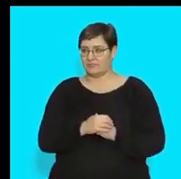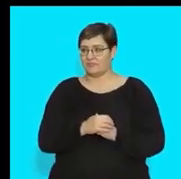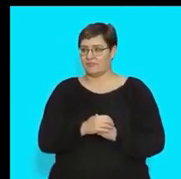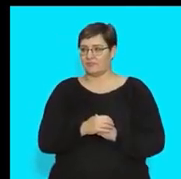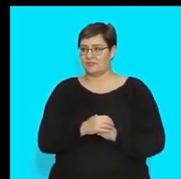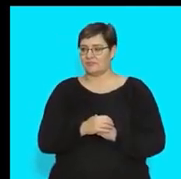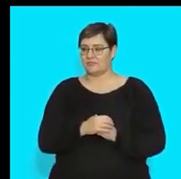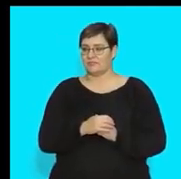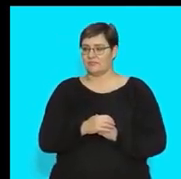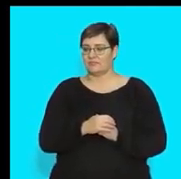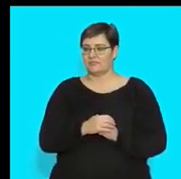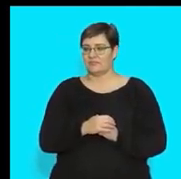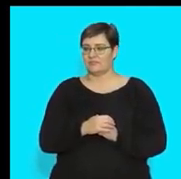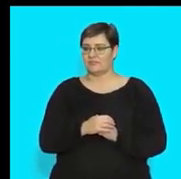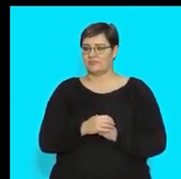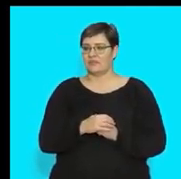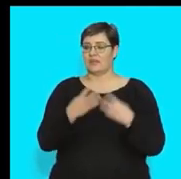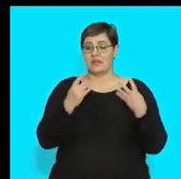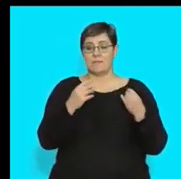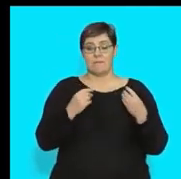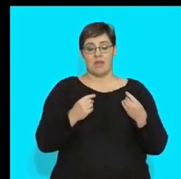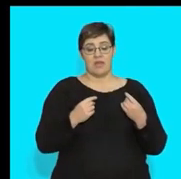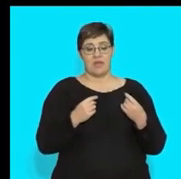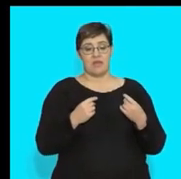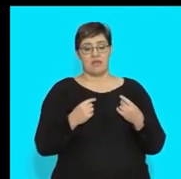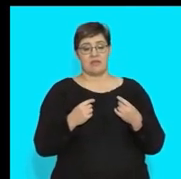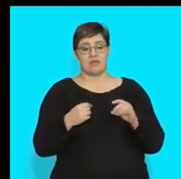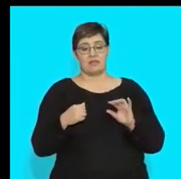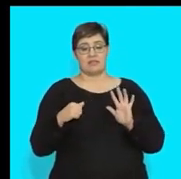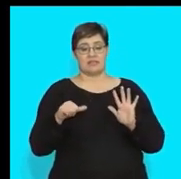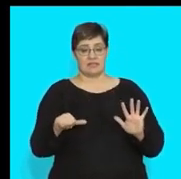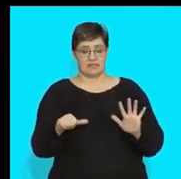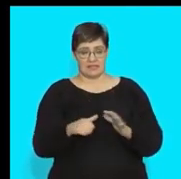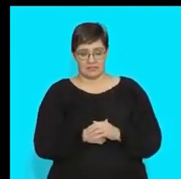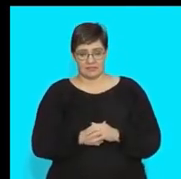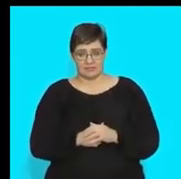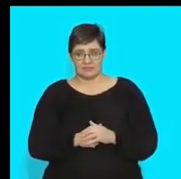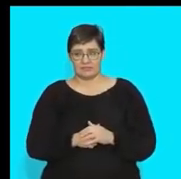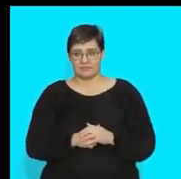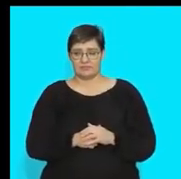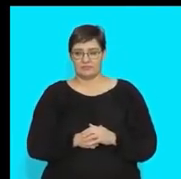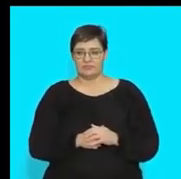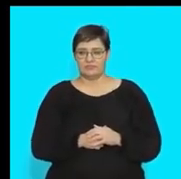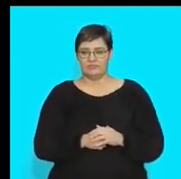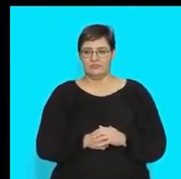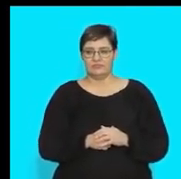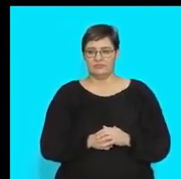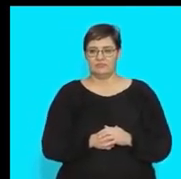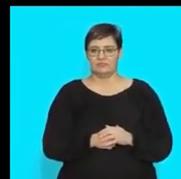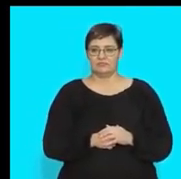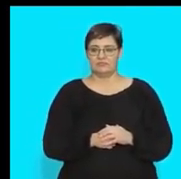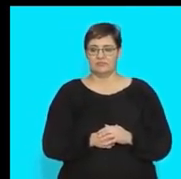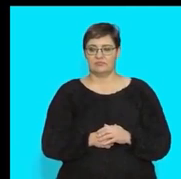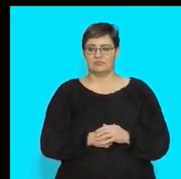is always in the arms of the xylem. That is going to be number 6. Okay, so